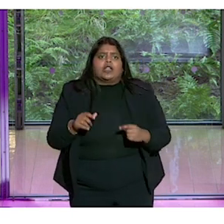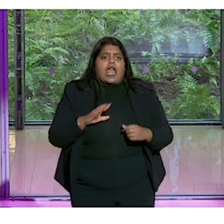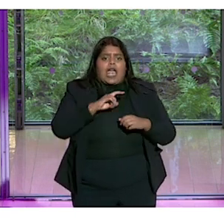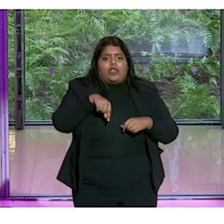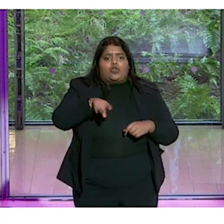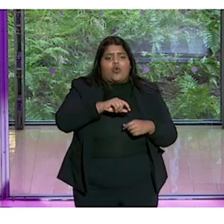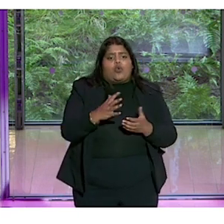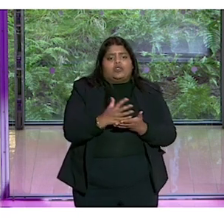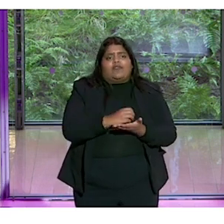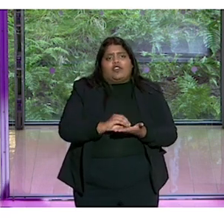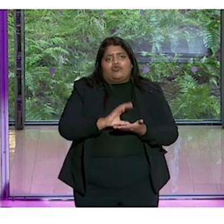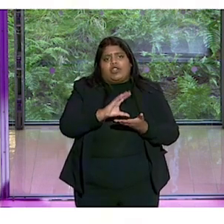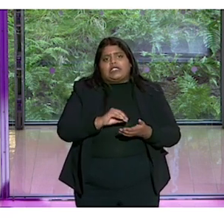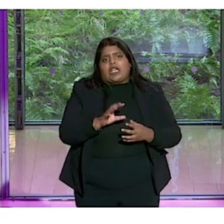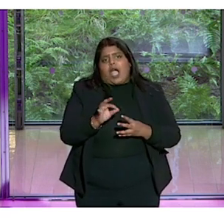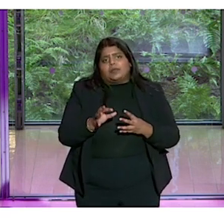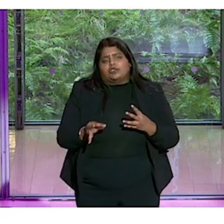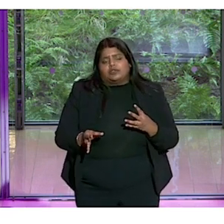fundraising options?